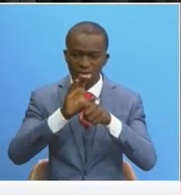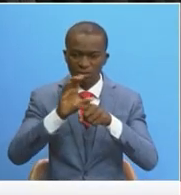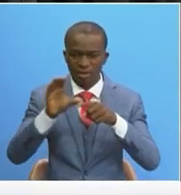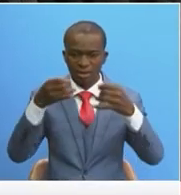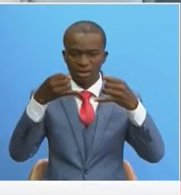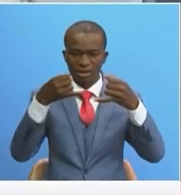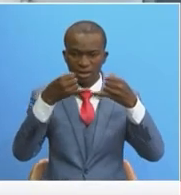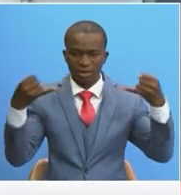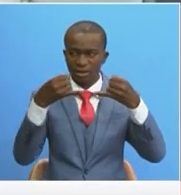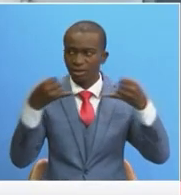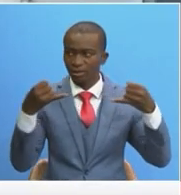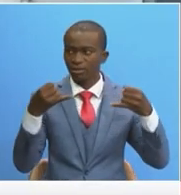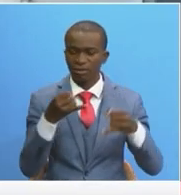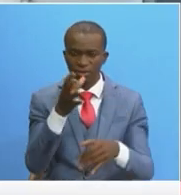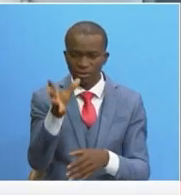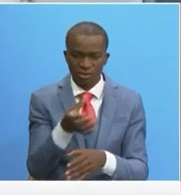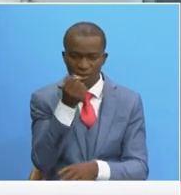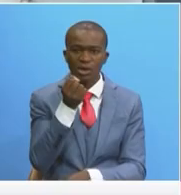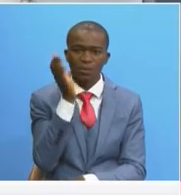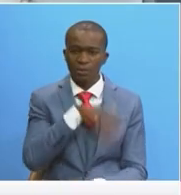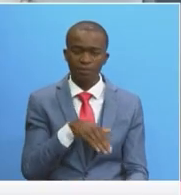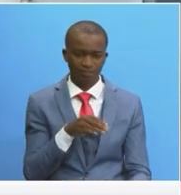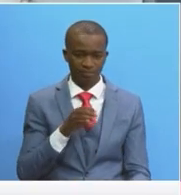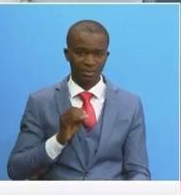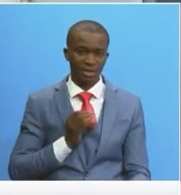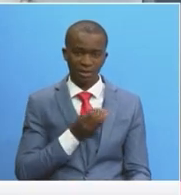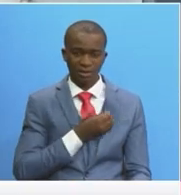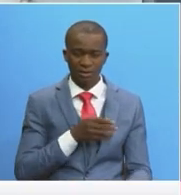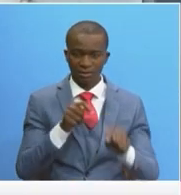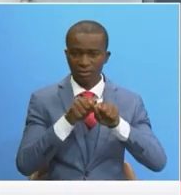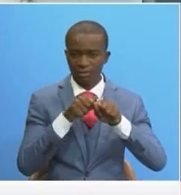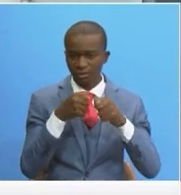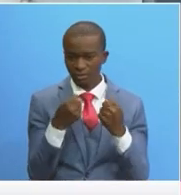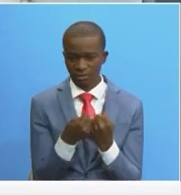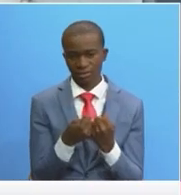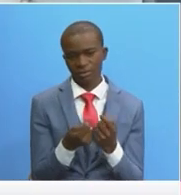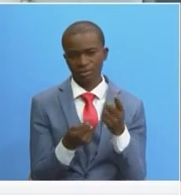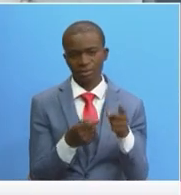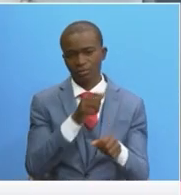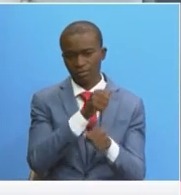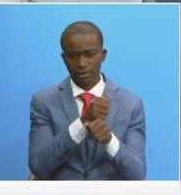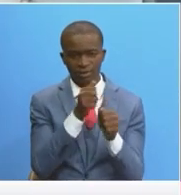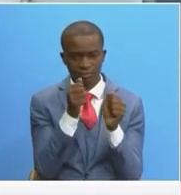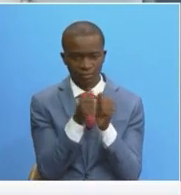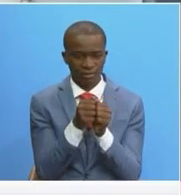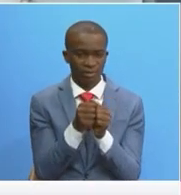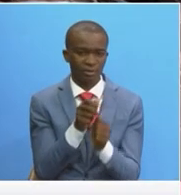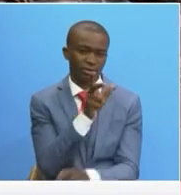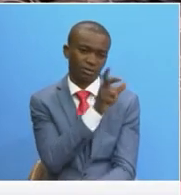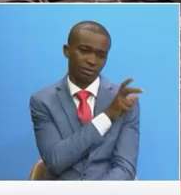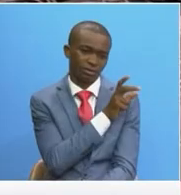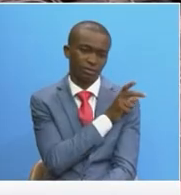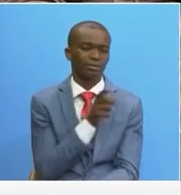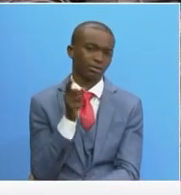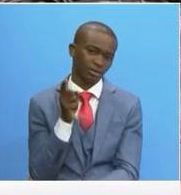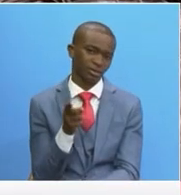And our internal security team, working with the state police, they've actually pursued this